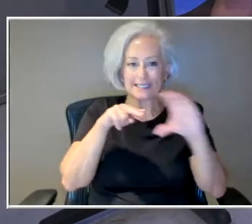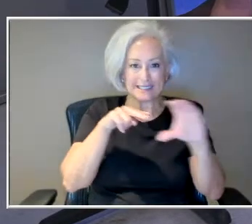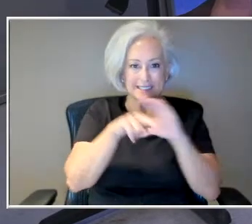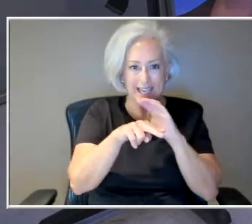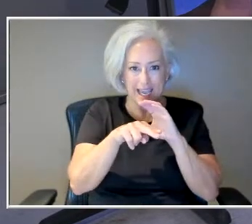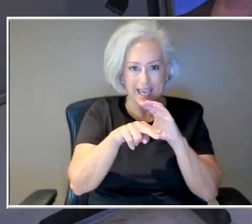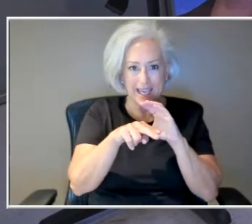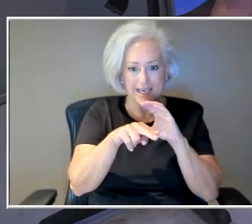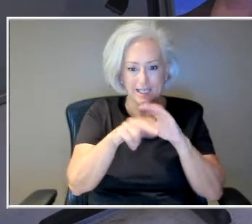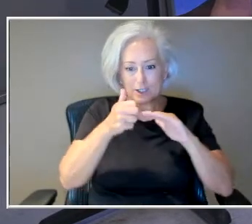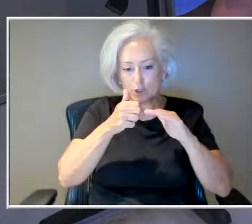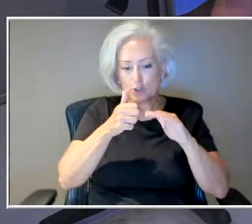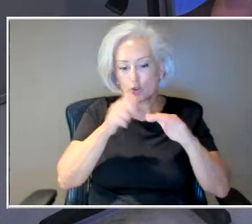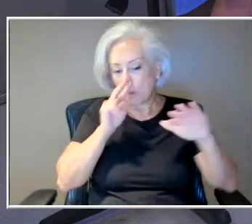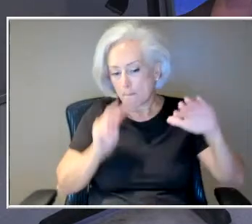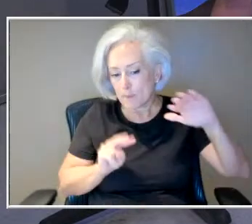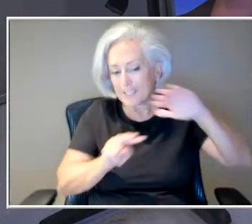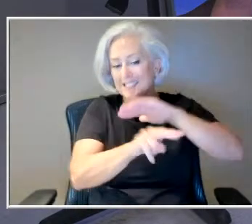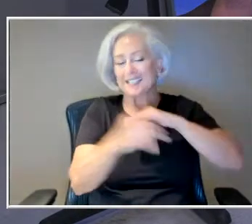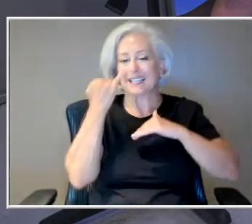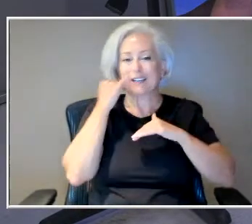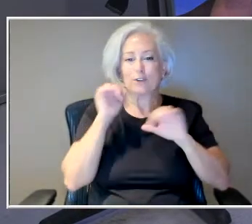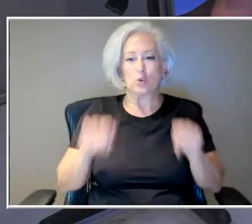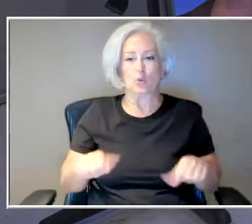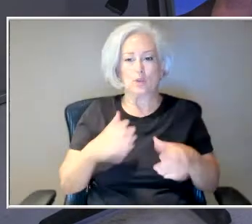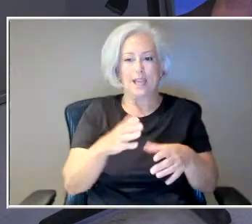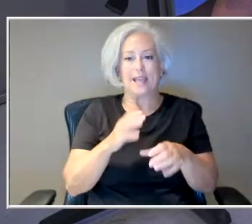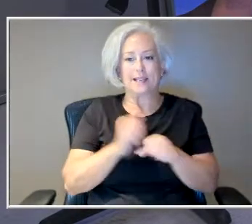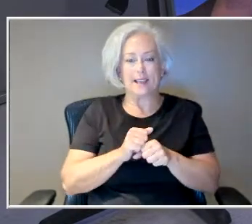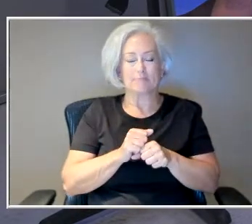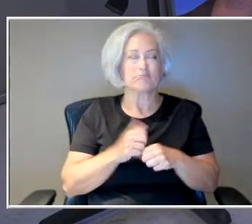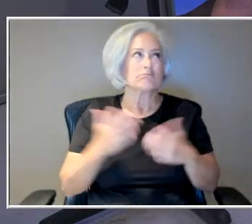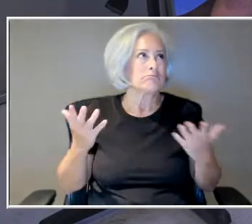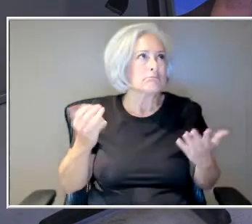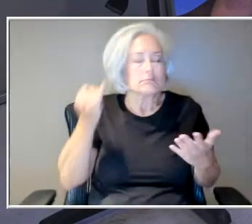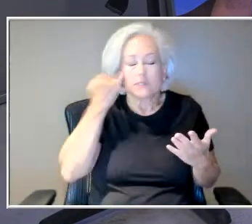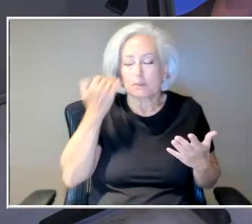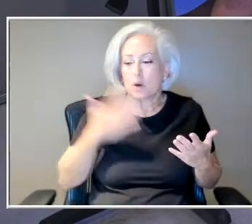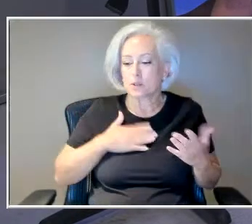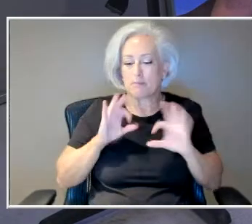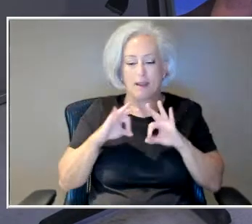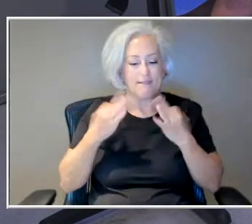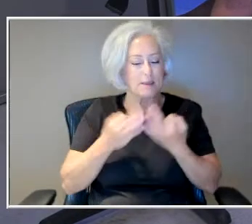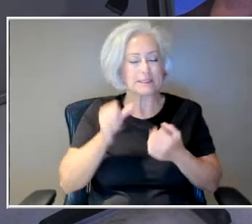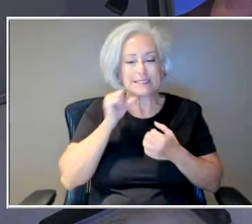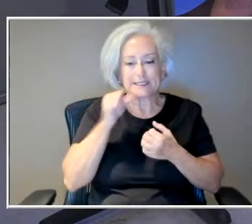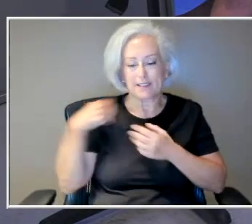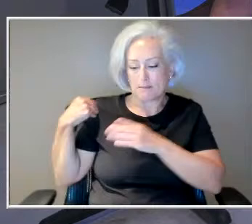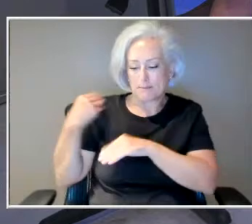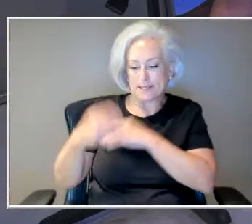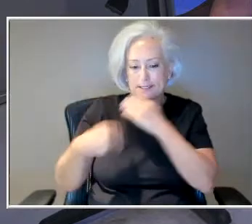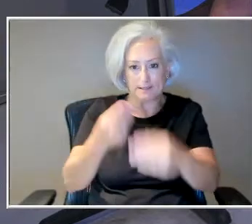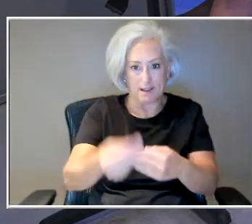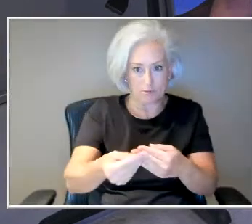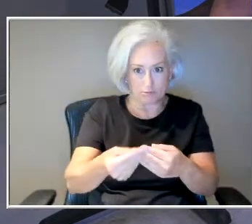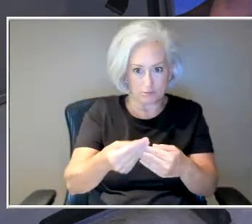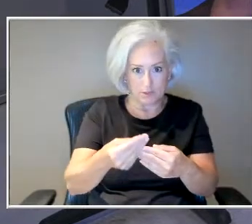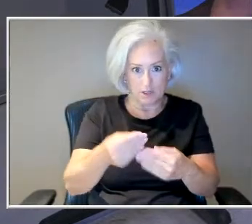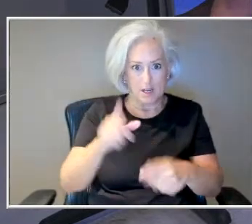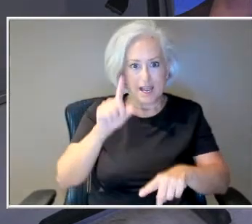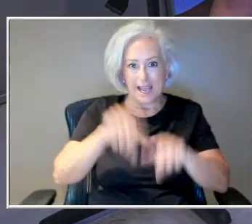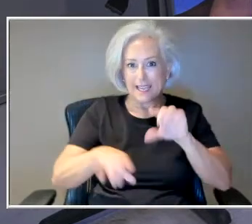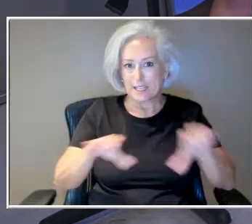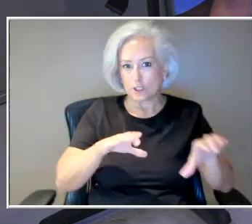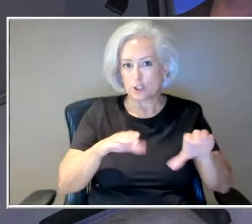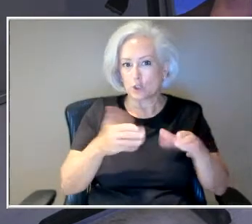of time to know if you're prone to them. Let's say they don't run in the family. To get any sort of pre-scan to find out if